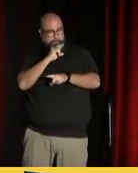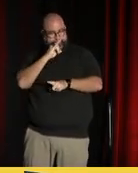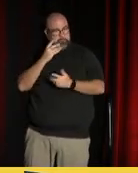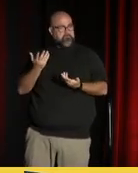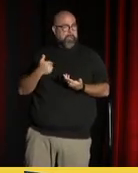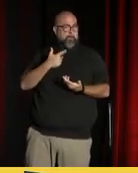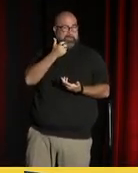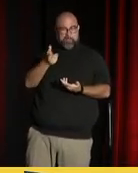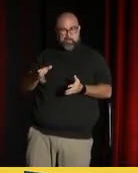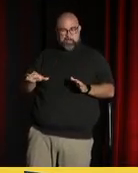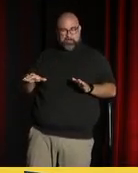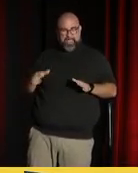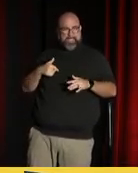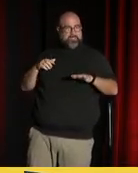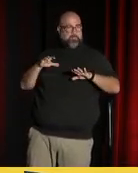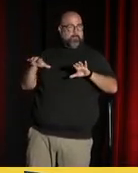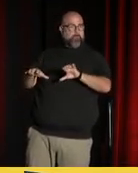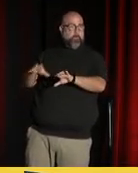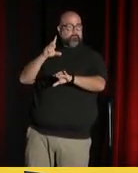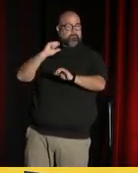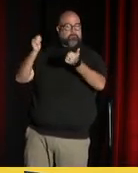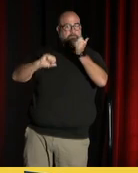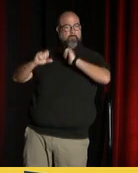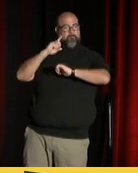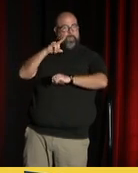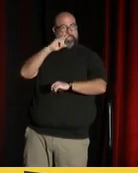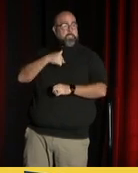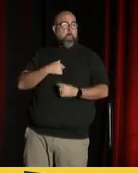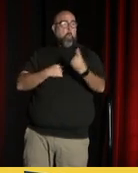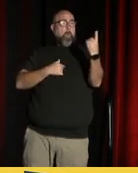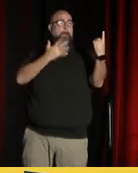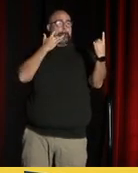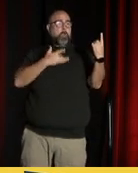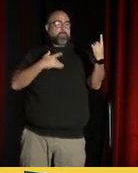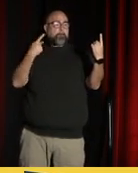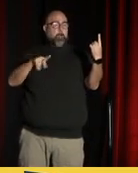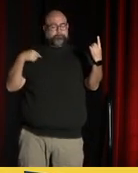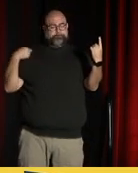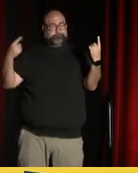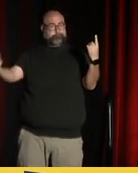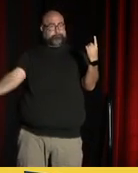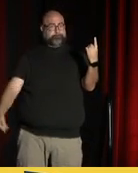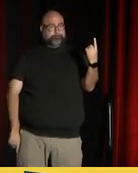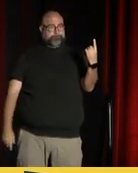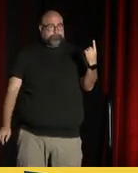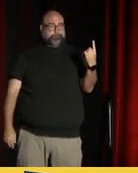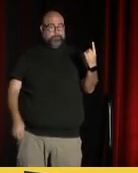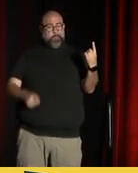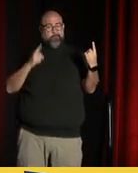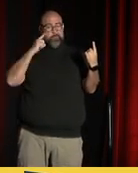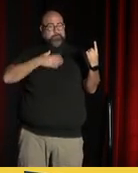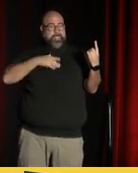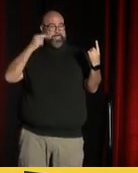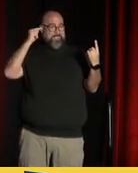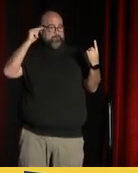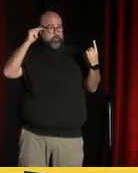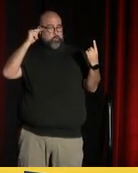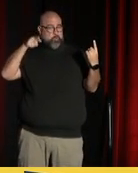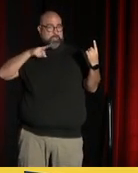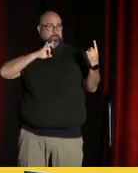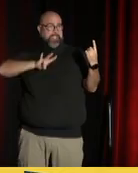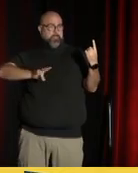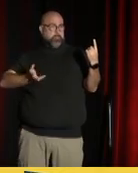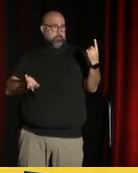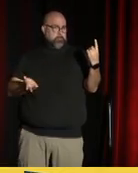because I never performed for kids. I've only done one birthday party my entire life, and that was for my nephew when he turned